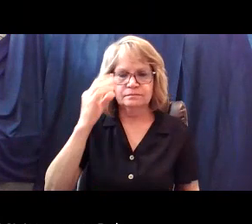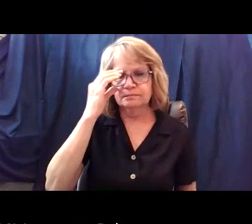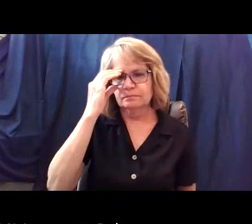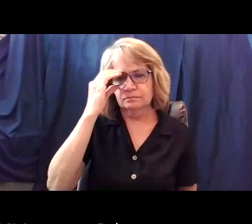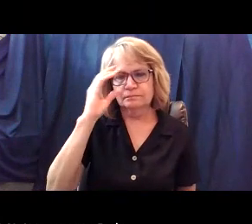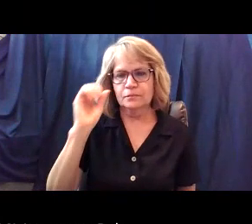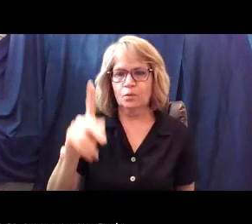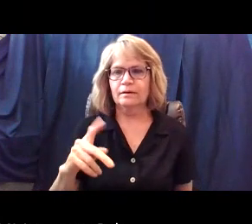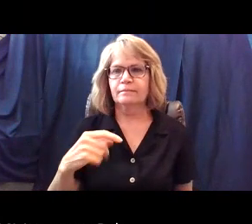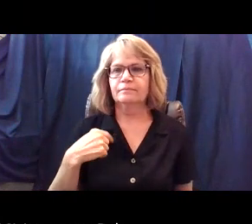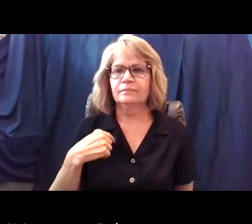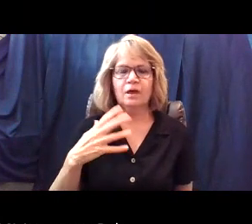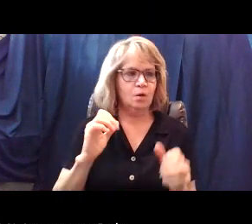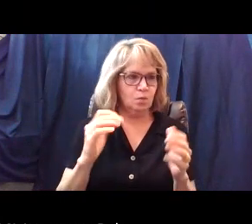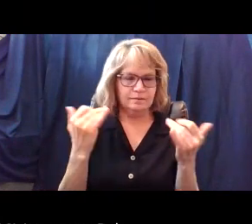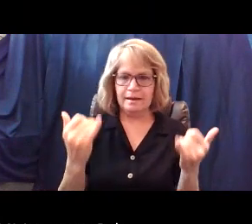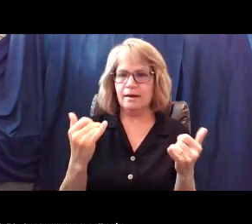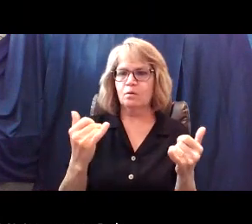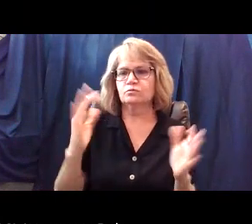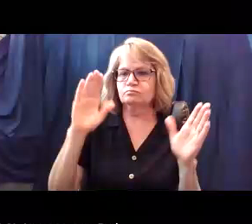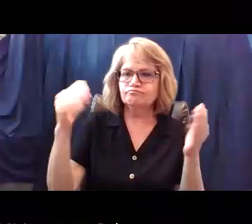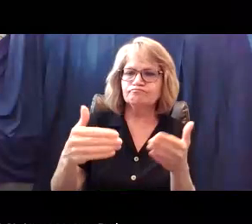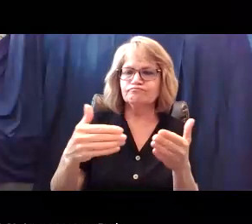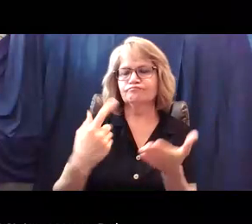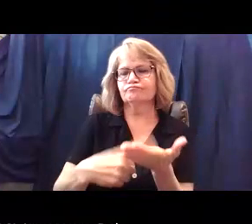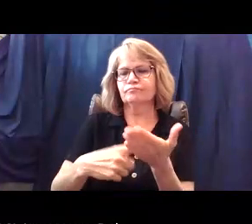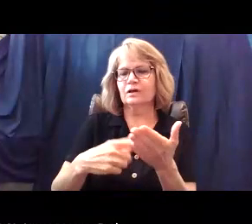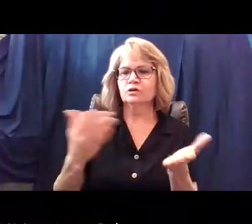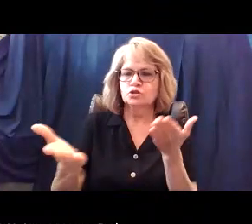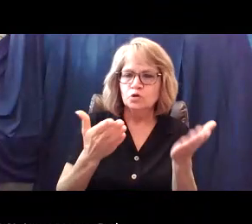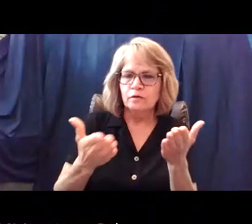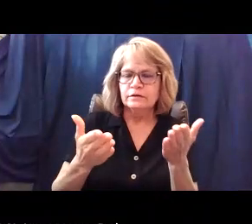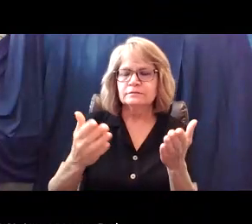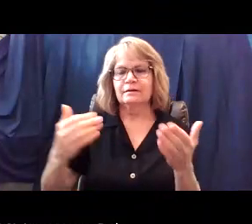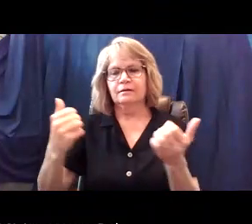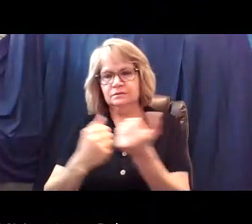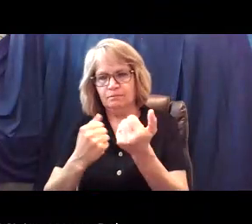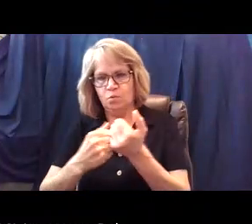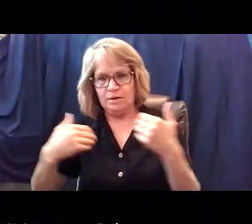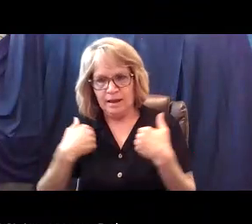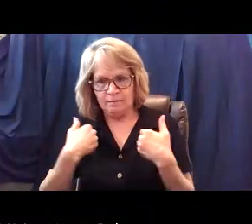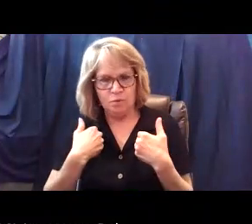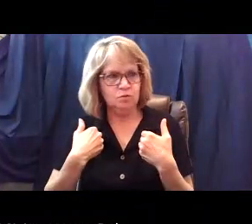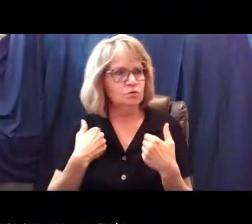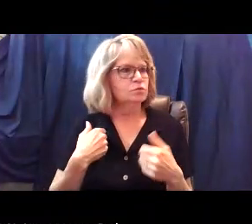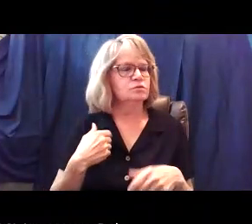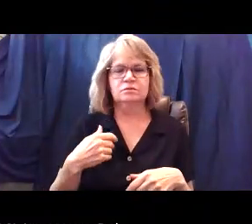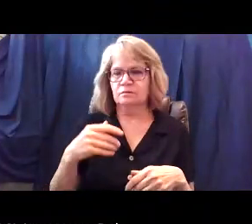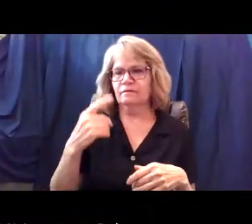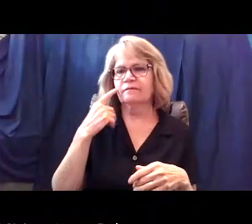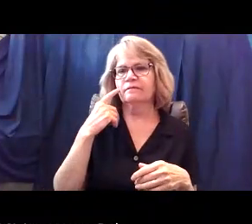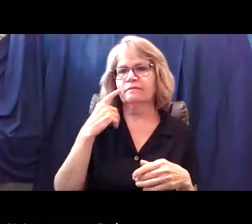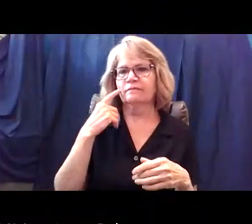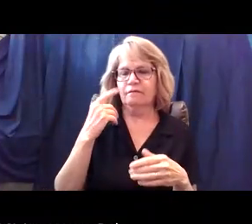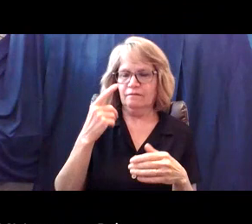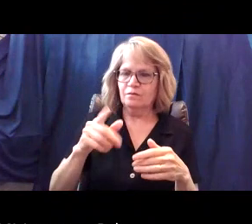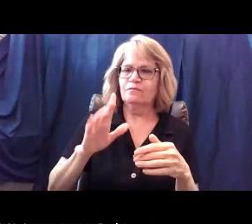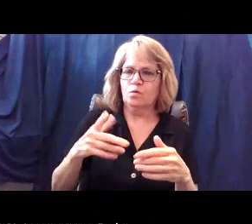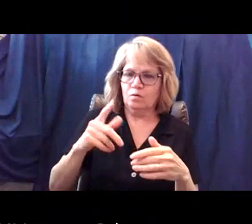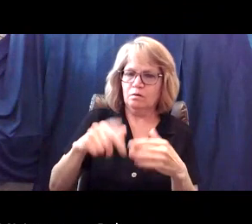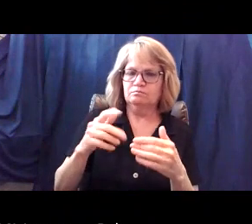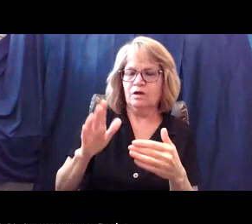All right, and I want to center our discussion around service and support animals under the framework of this being a right. So